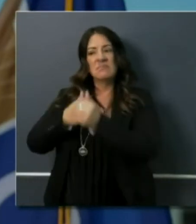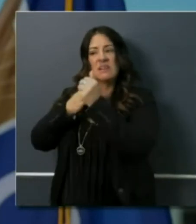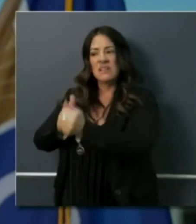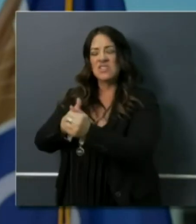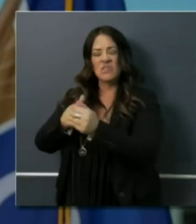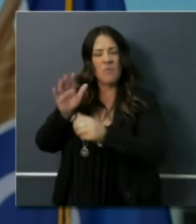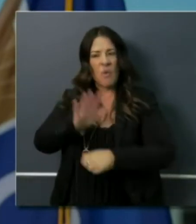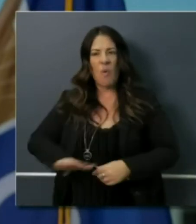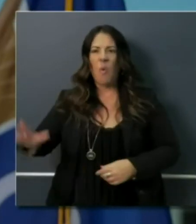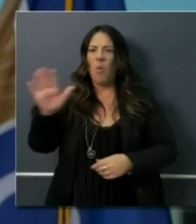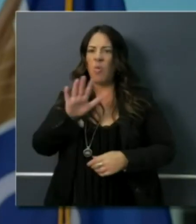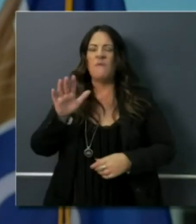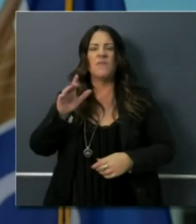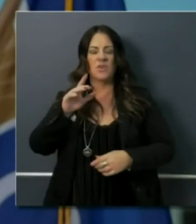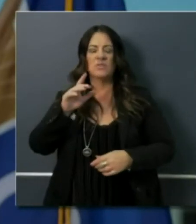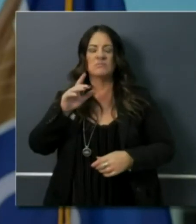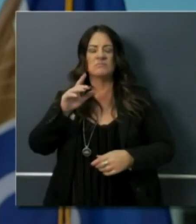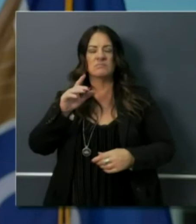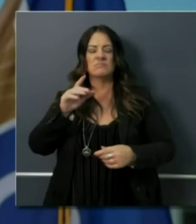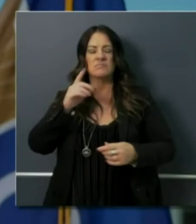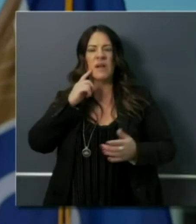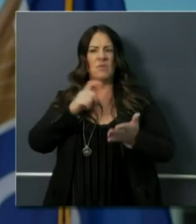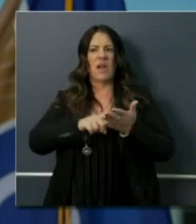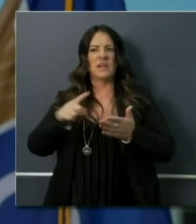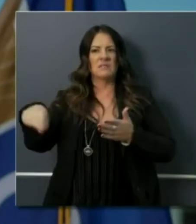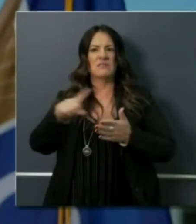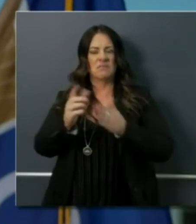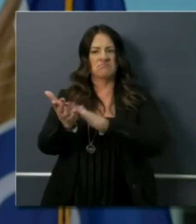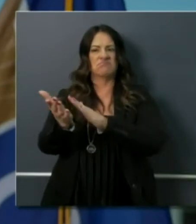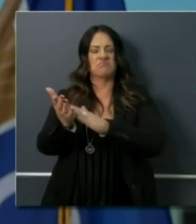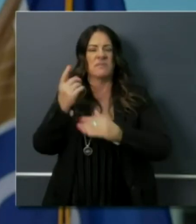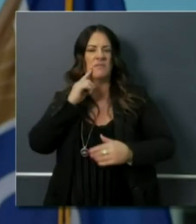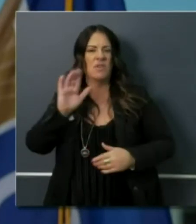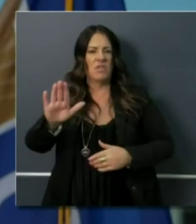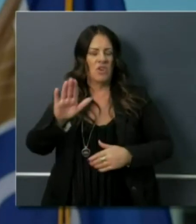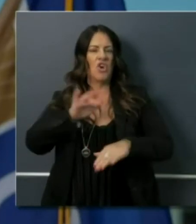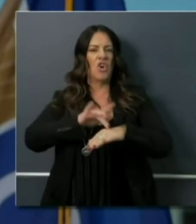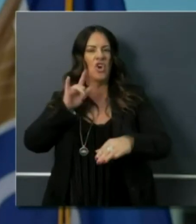spectrum, across the board. John Myers, LA Times.